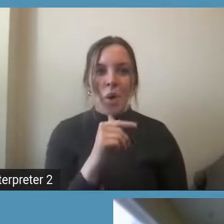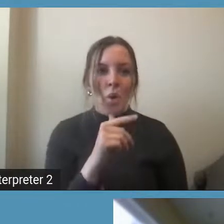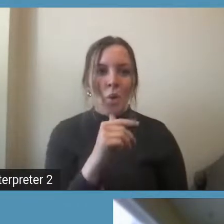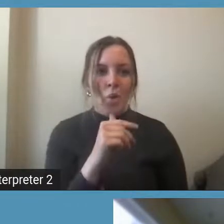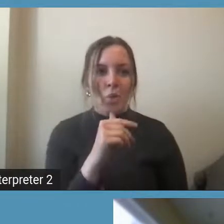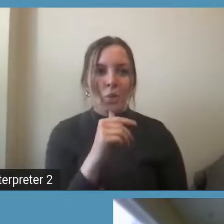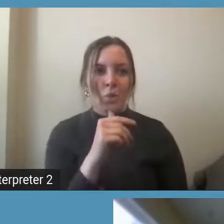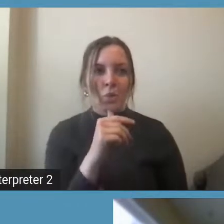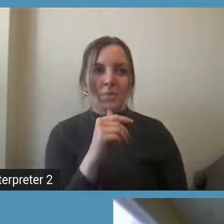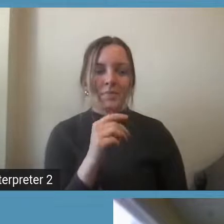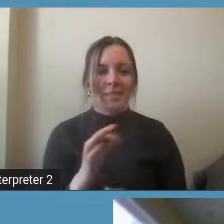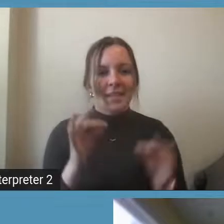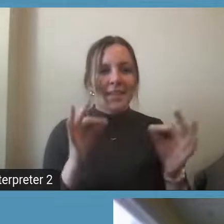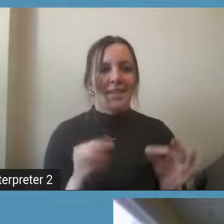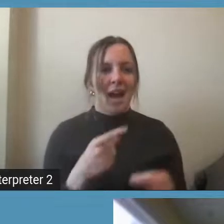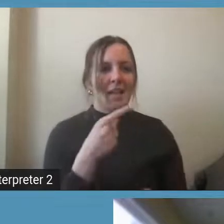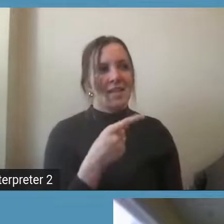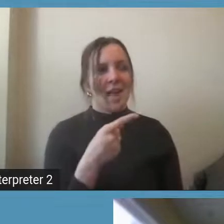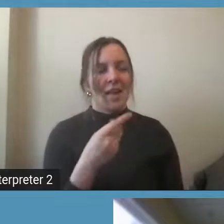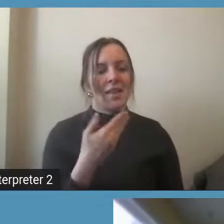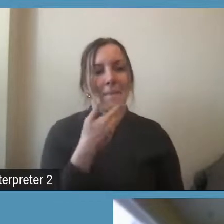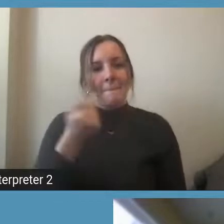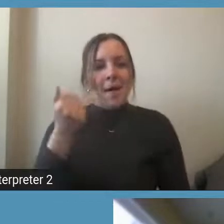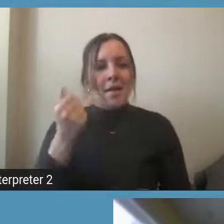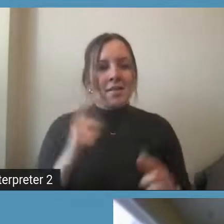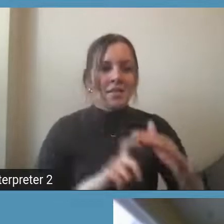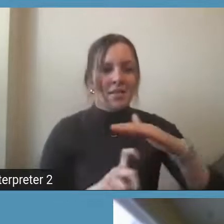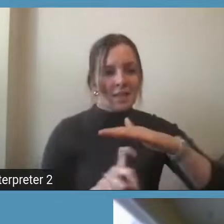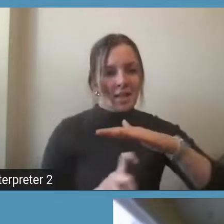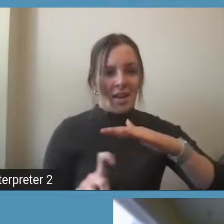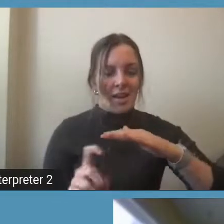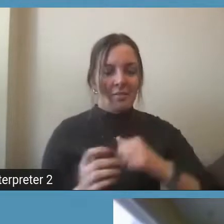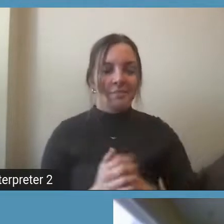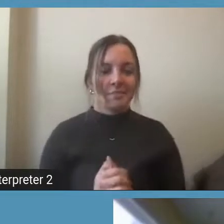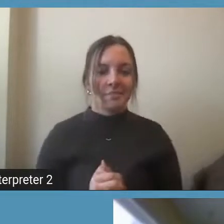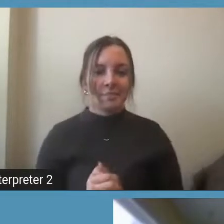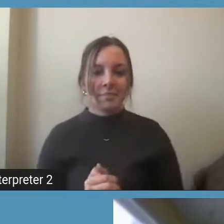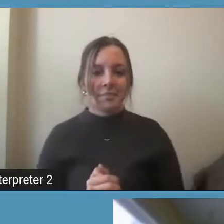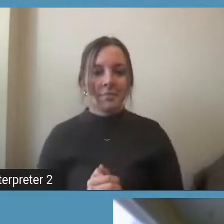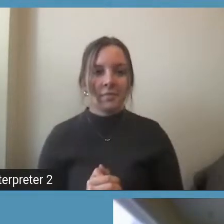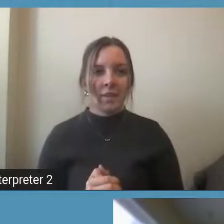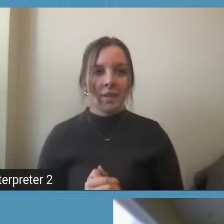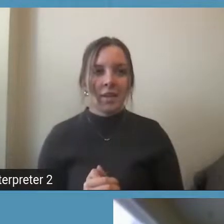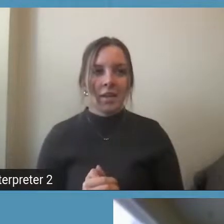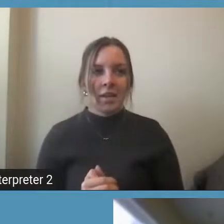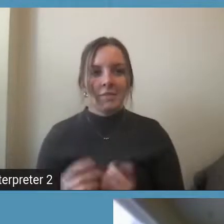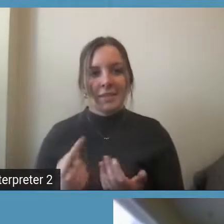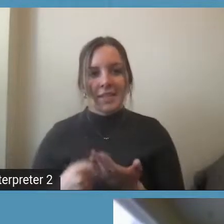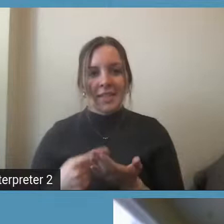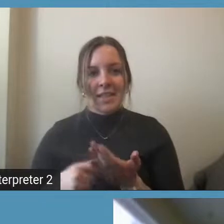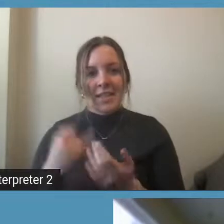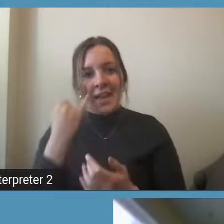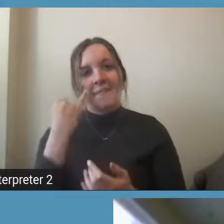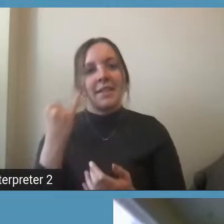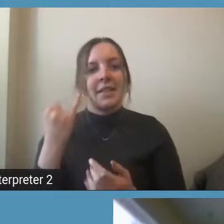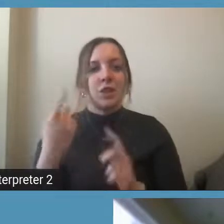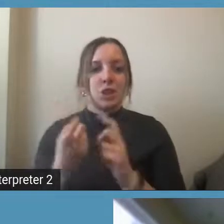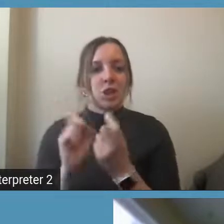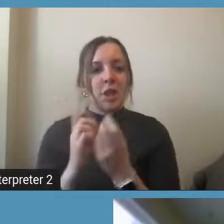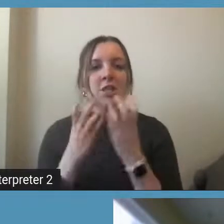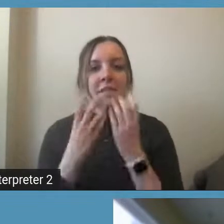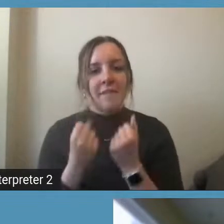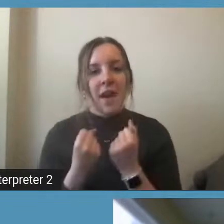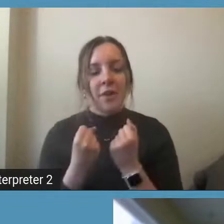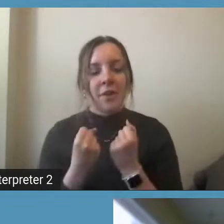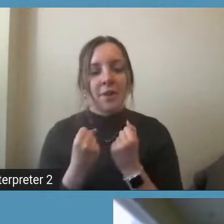one? As far as changing the value of the original, I'll tell a funny story that is absolutely true. I had a guy call me